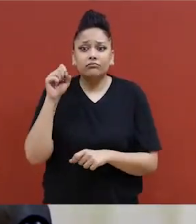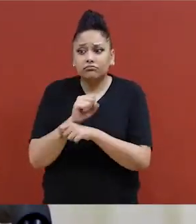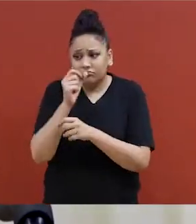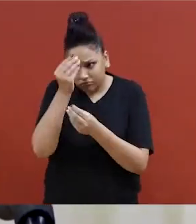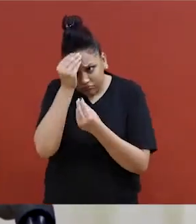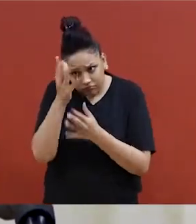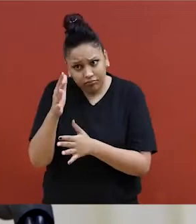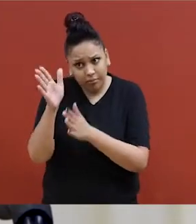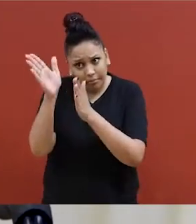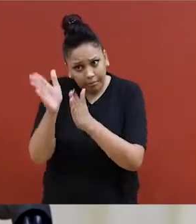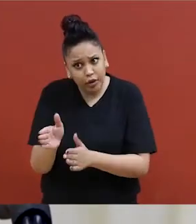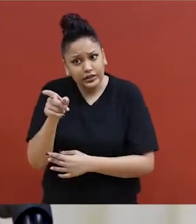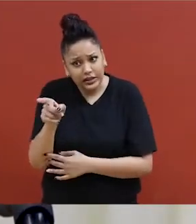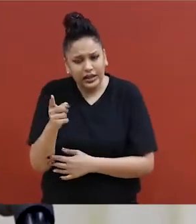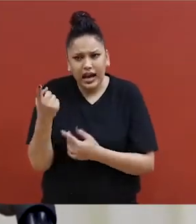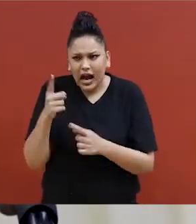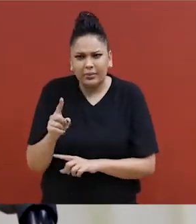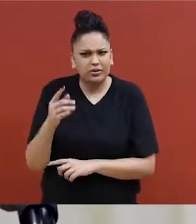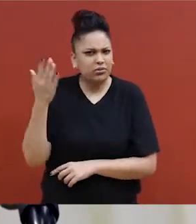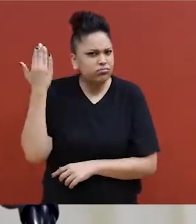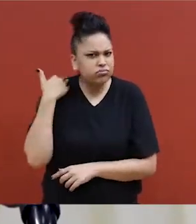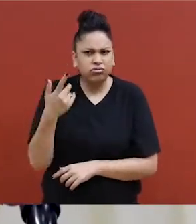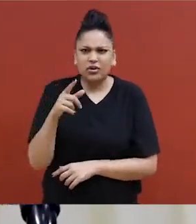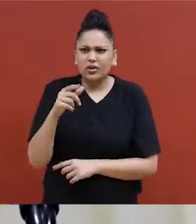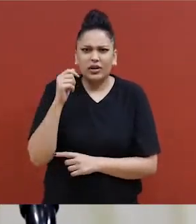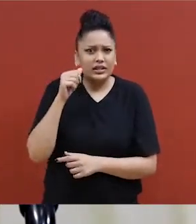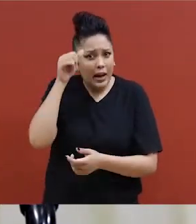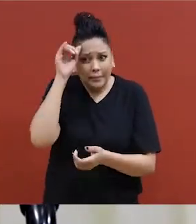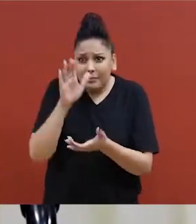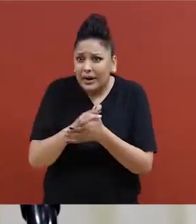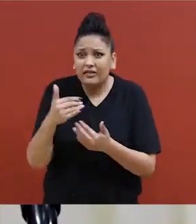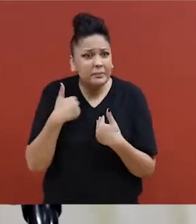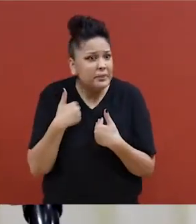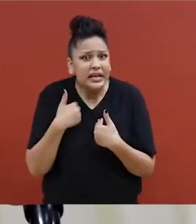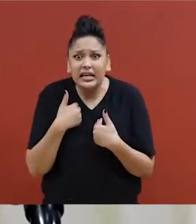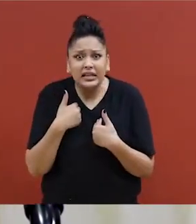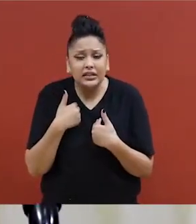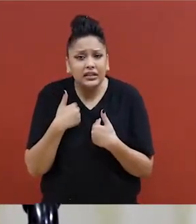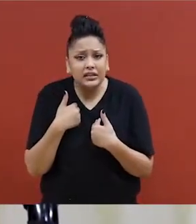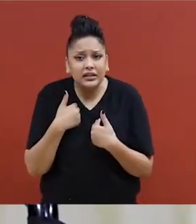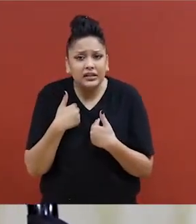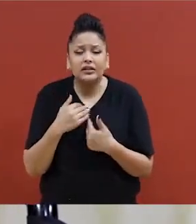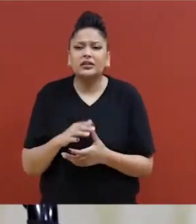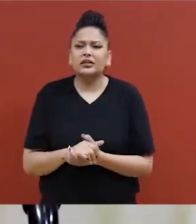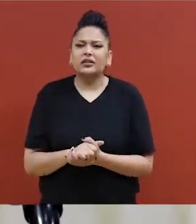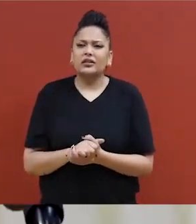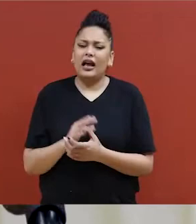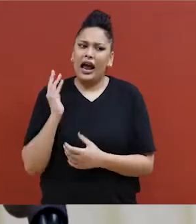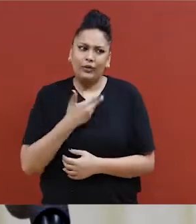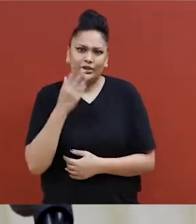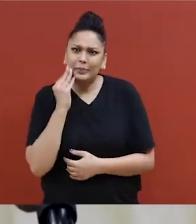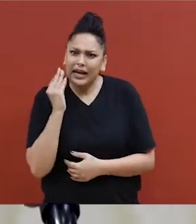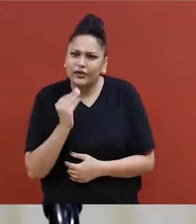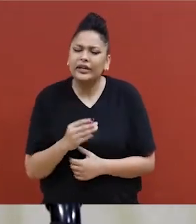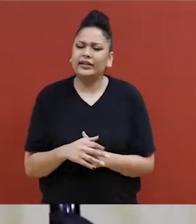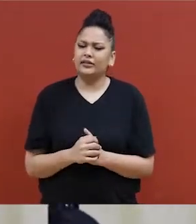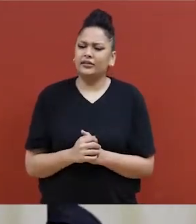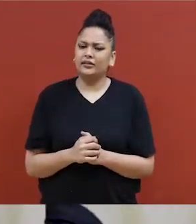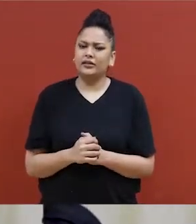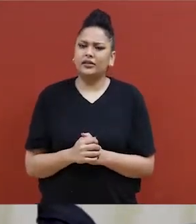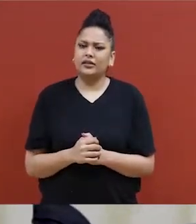believed. Not being believed about our bodies, not being believed about